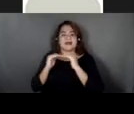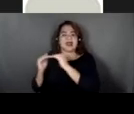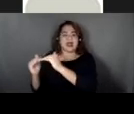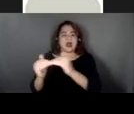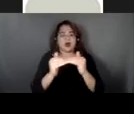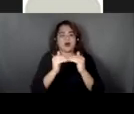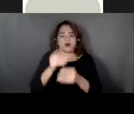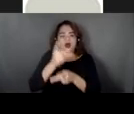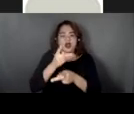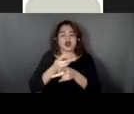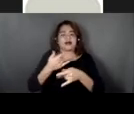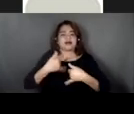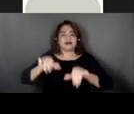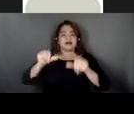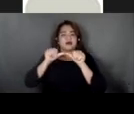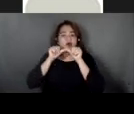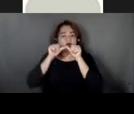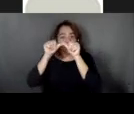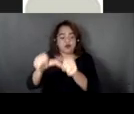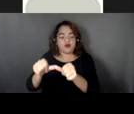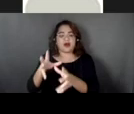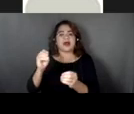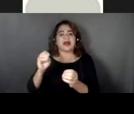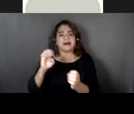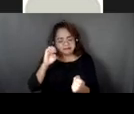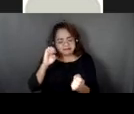still ongoing and evolving.